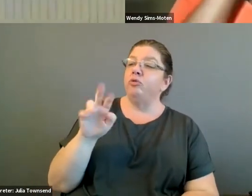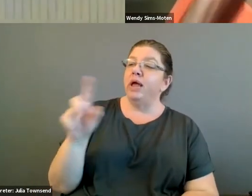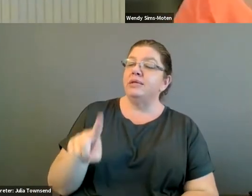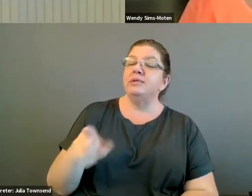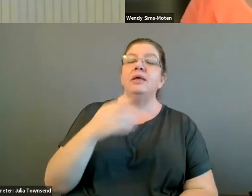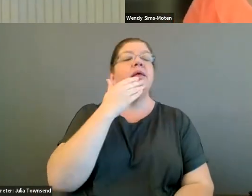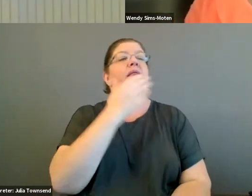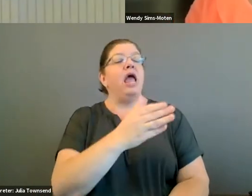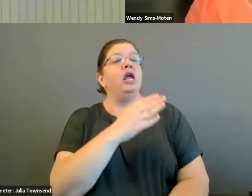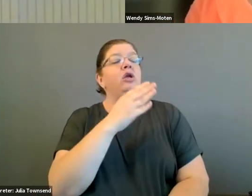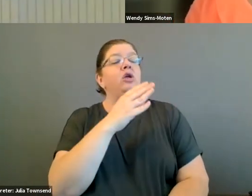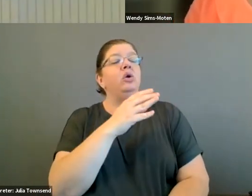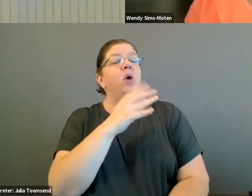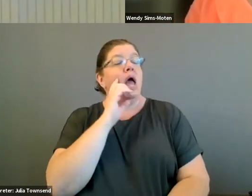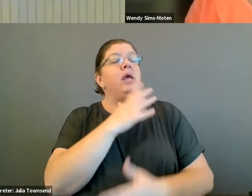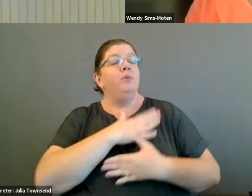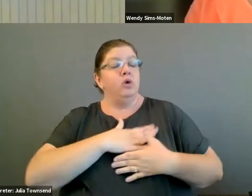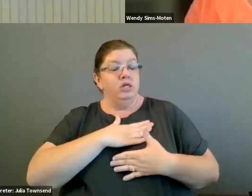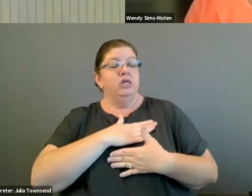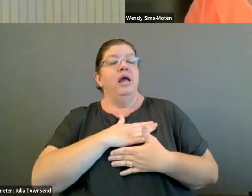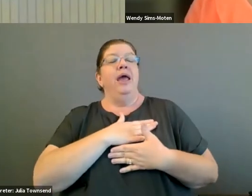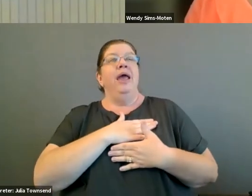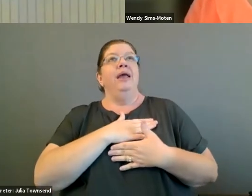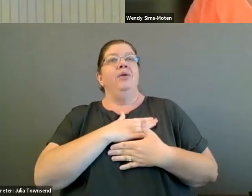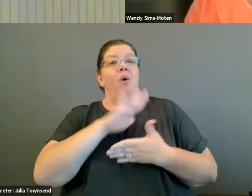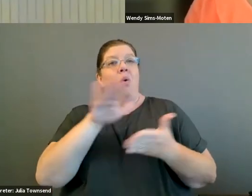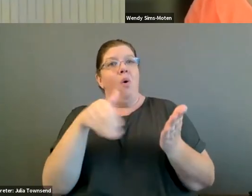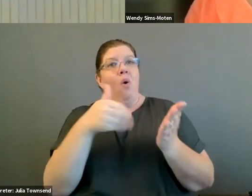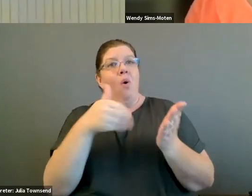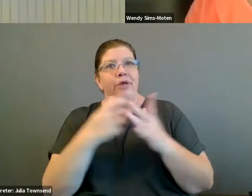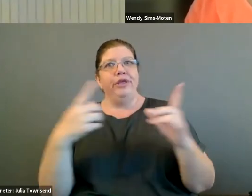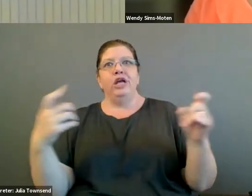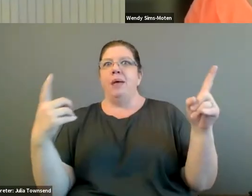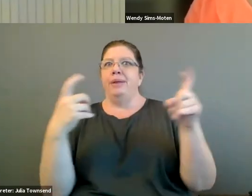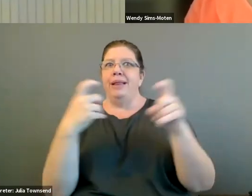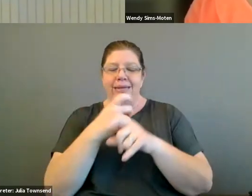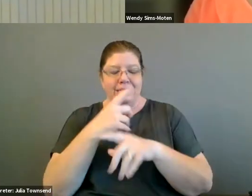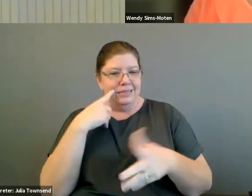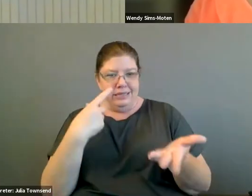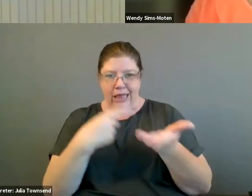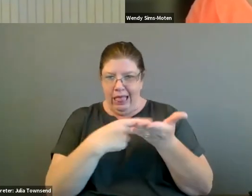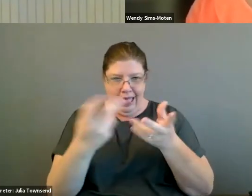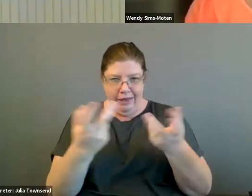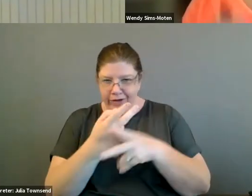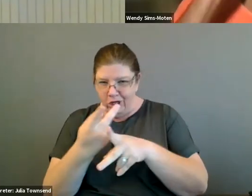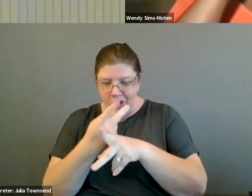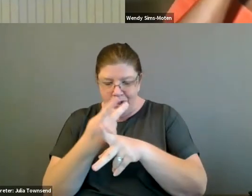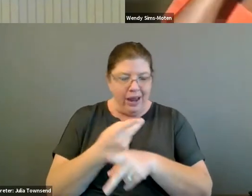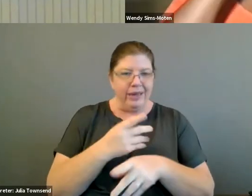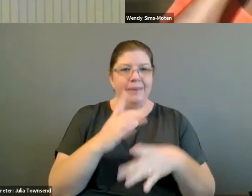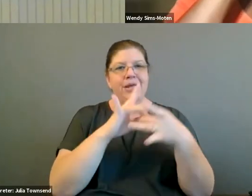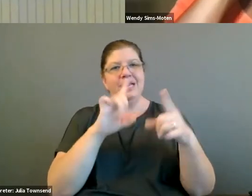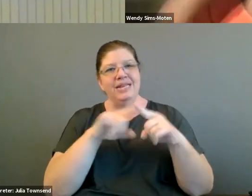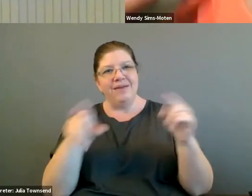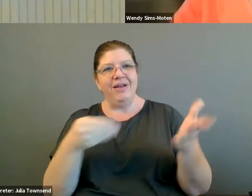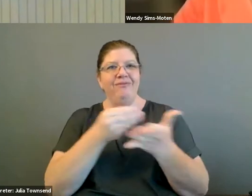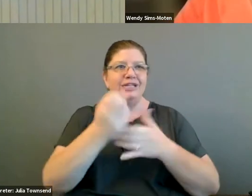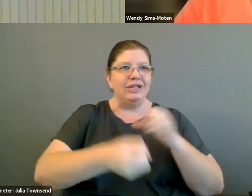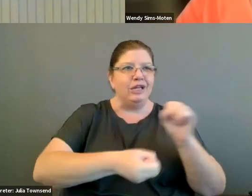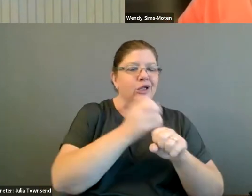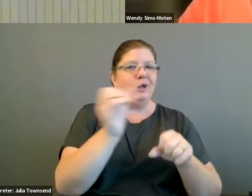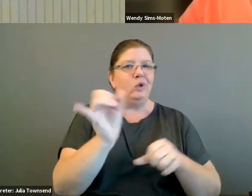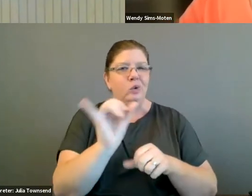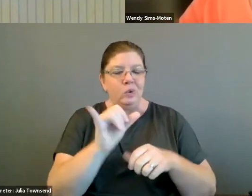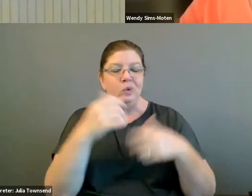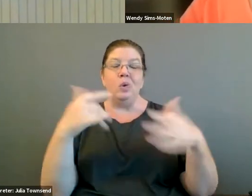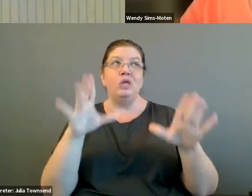you, Dr. Becchio. I do appreciate all the complexities that you mentioned, not to mention that it's a different fiscal year. So I think this is a